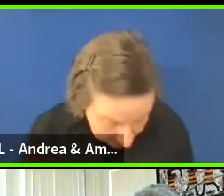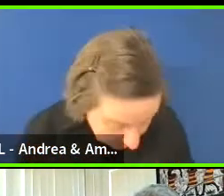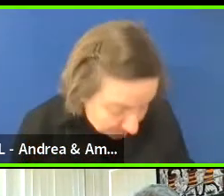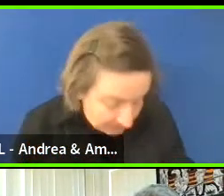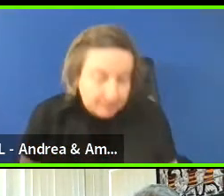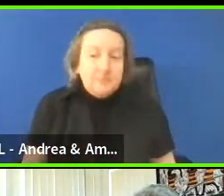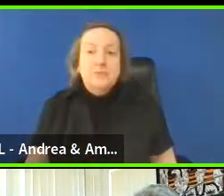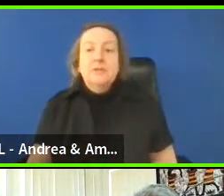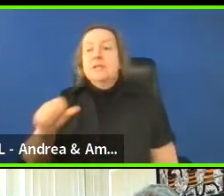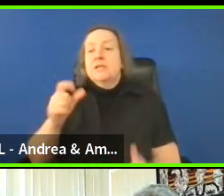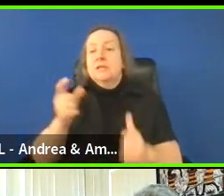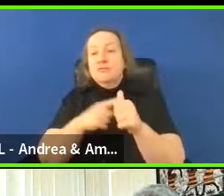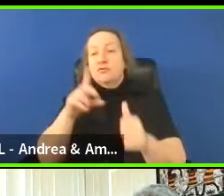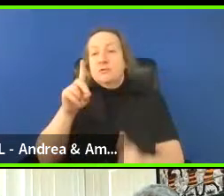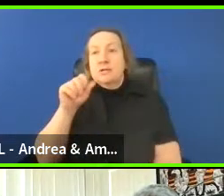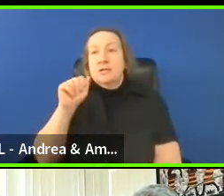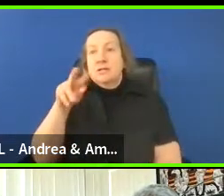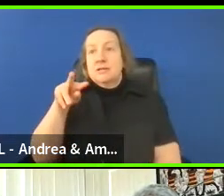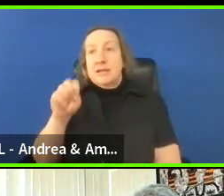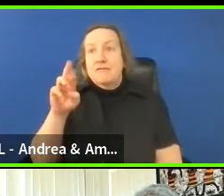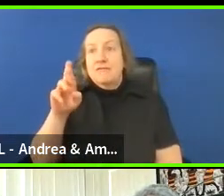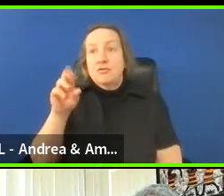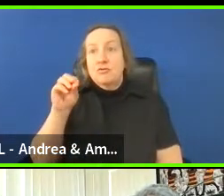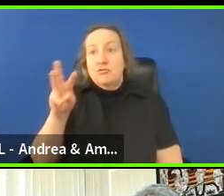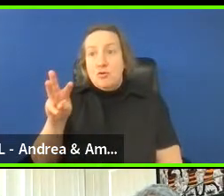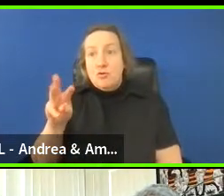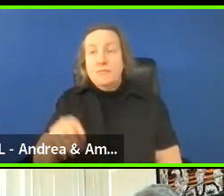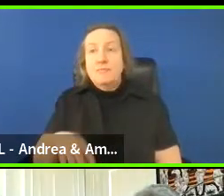Yeah, first we have Dave Rowe.